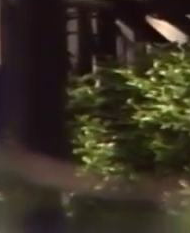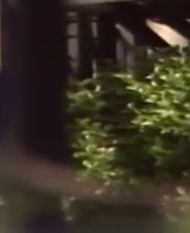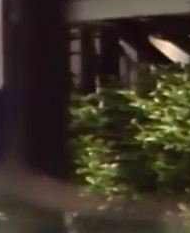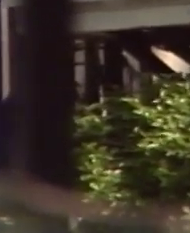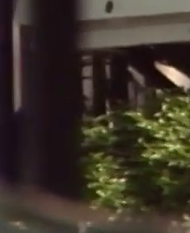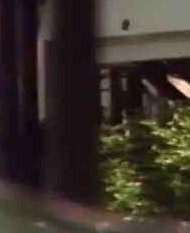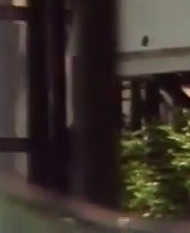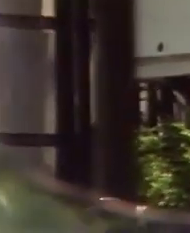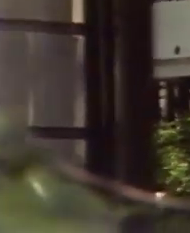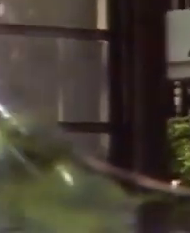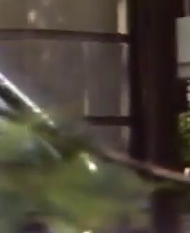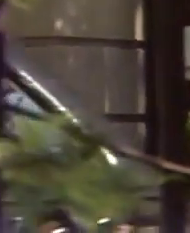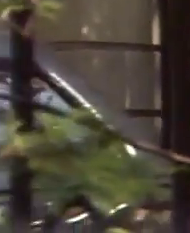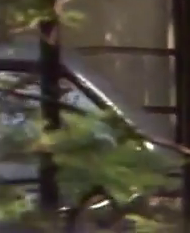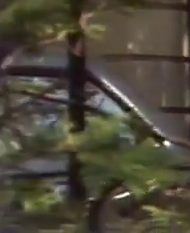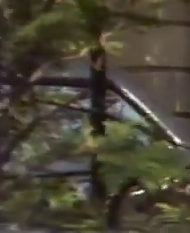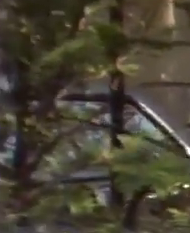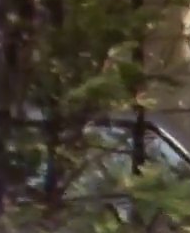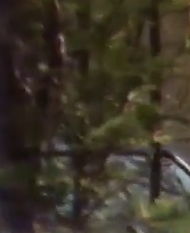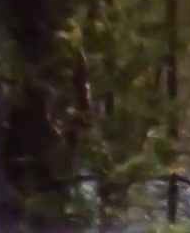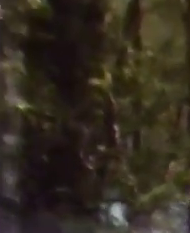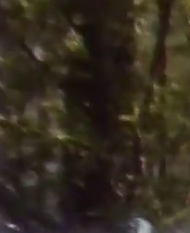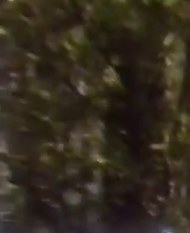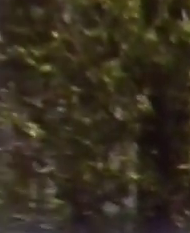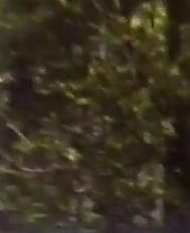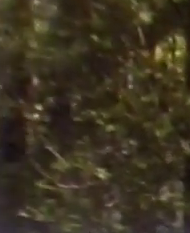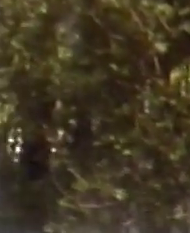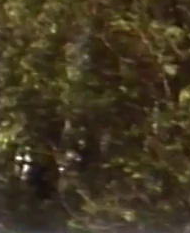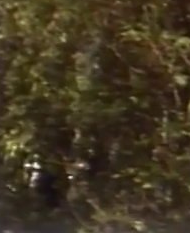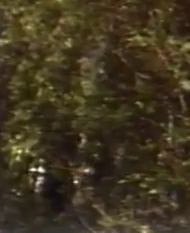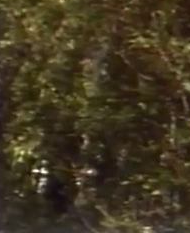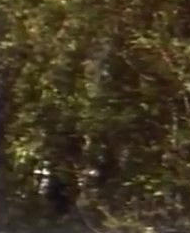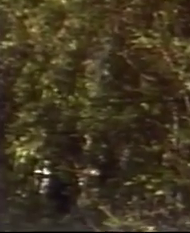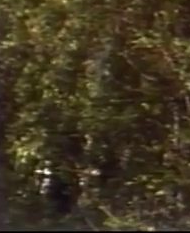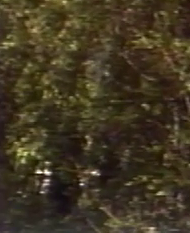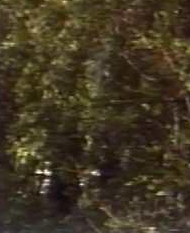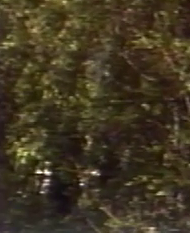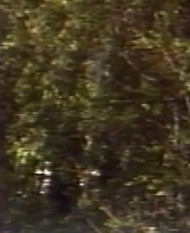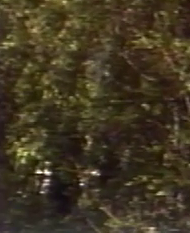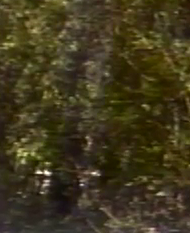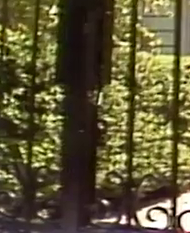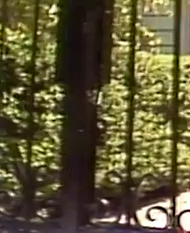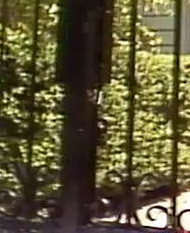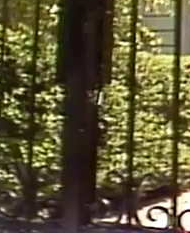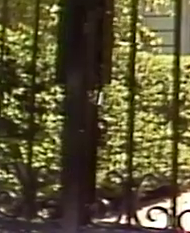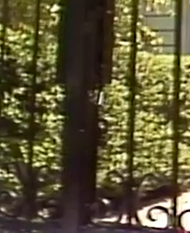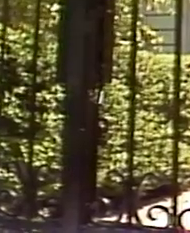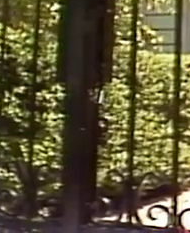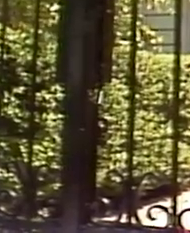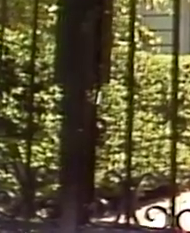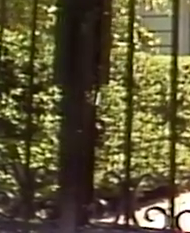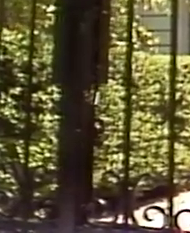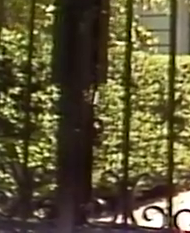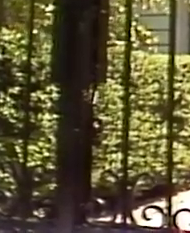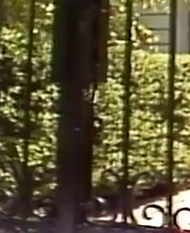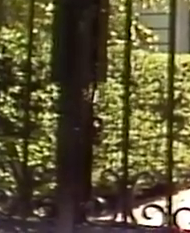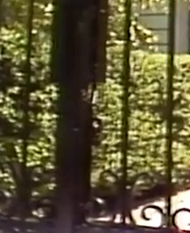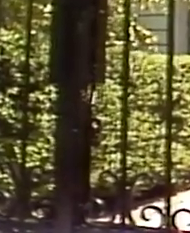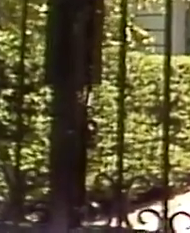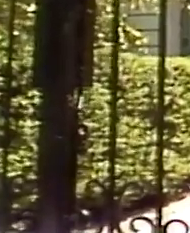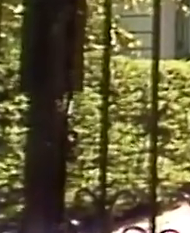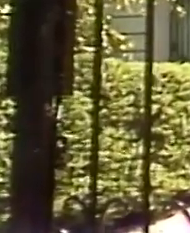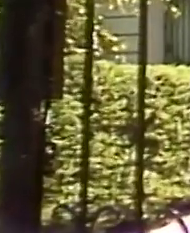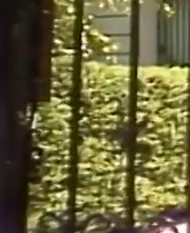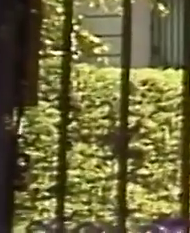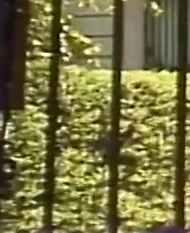microphones. That building represents the Soviet Union here in the United States. And typical of the